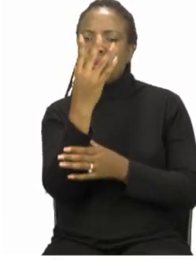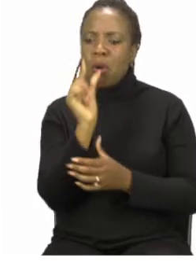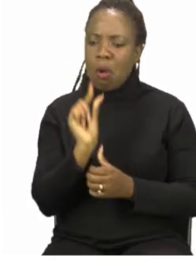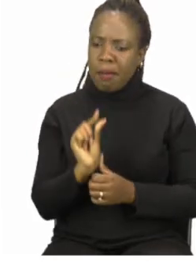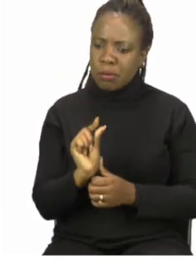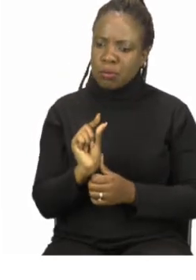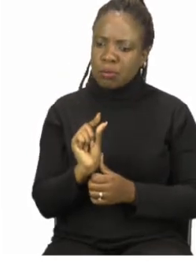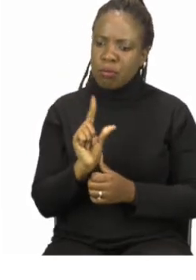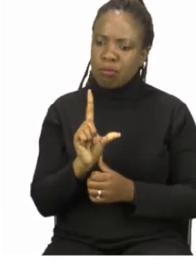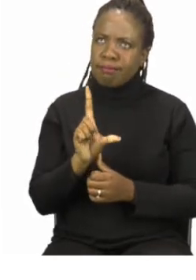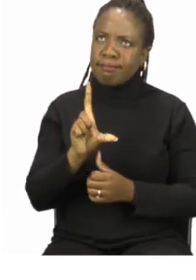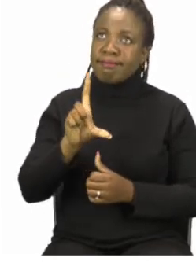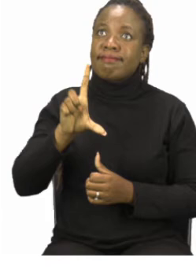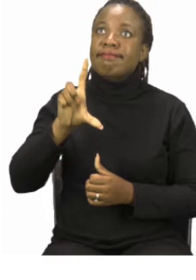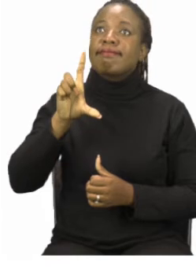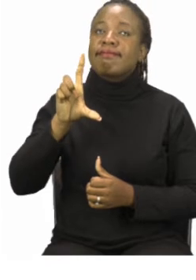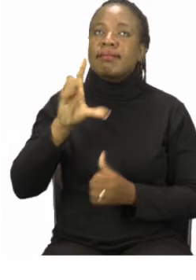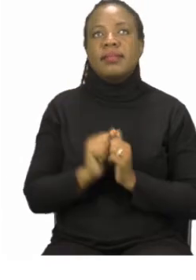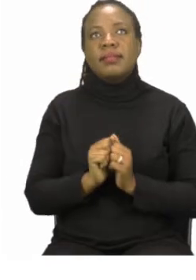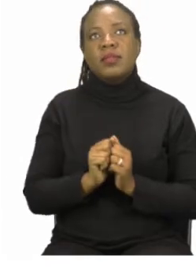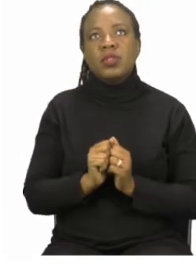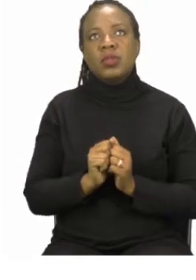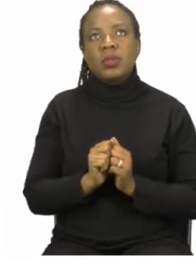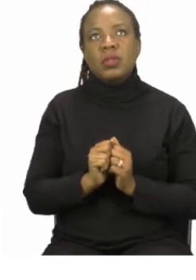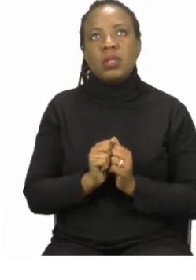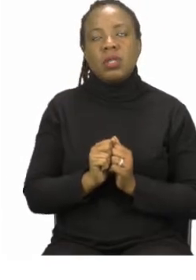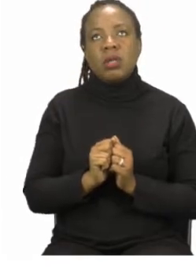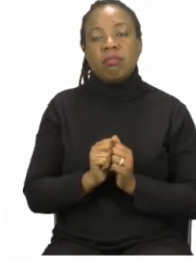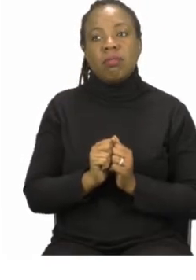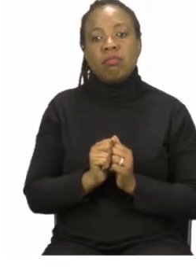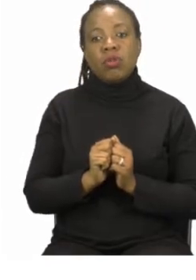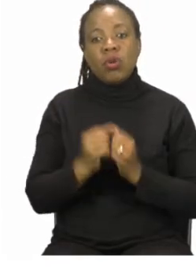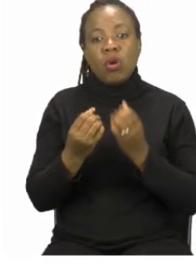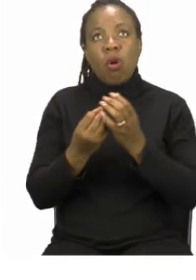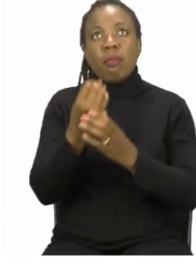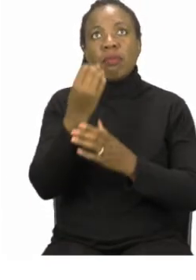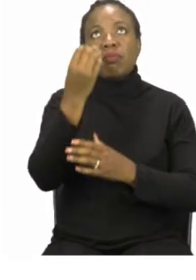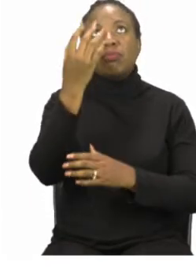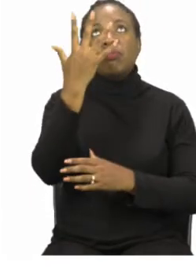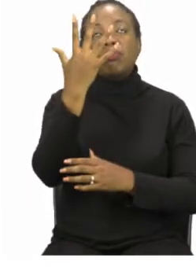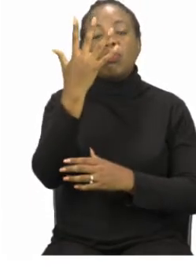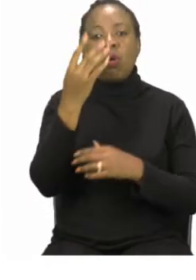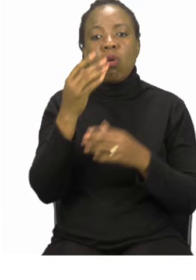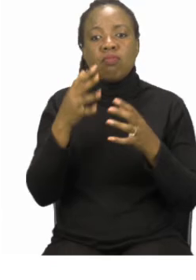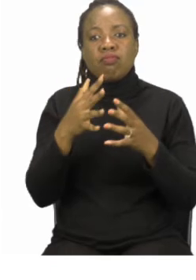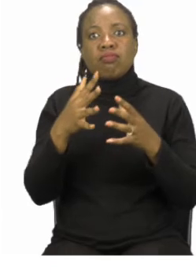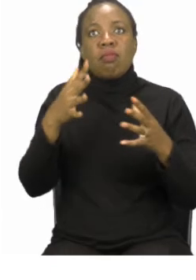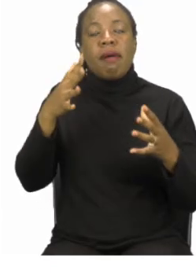item to a bigger item. Often, when something grows, it actually changes in appearance as